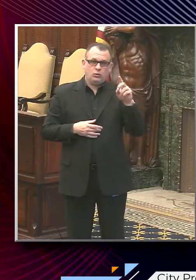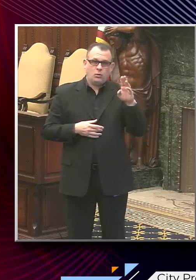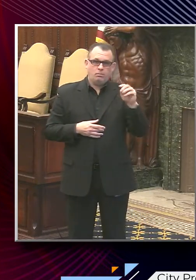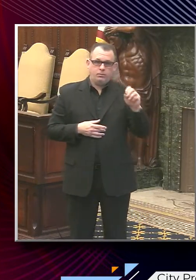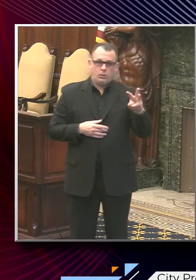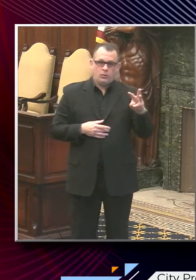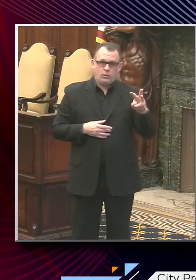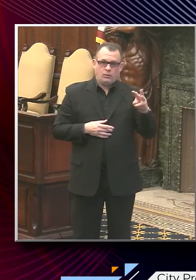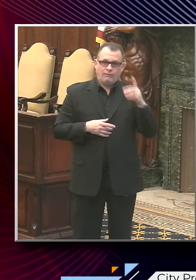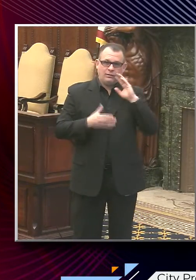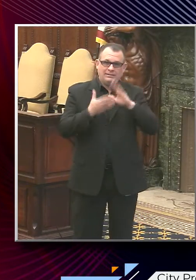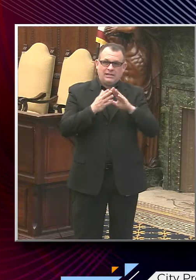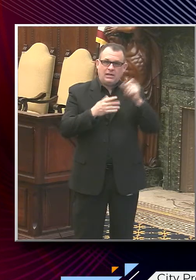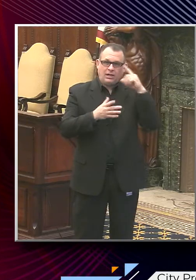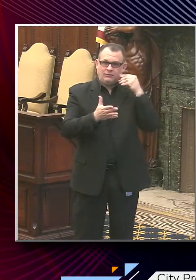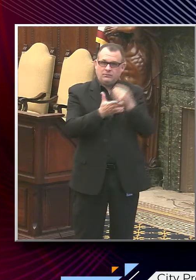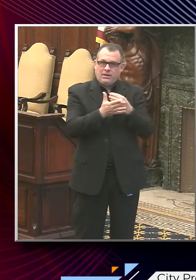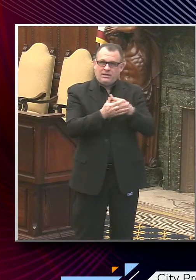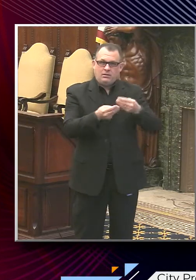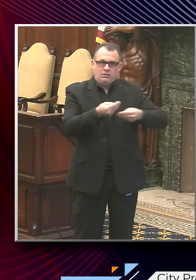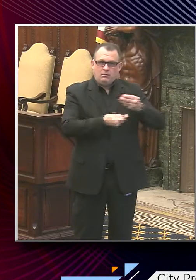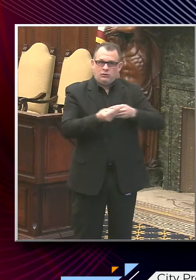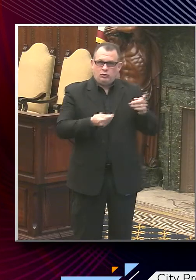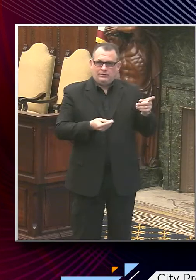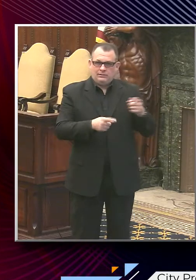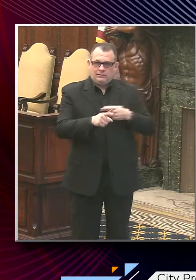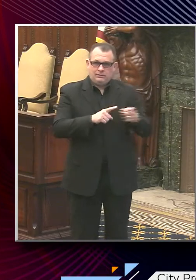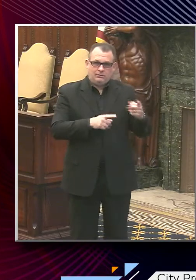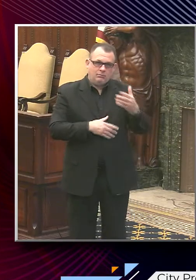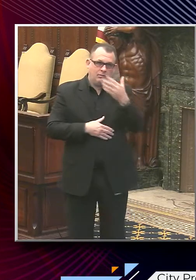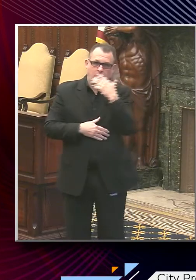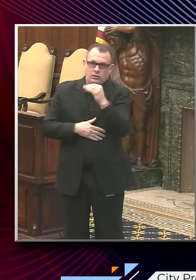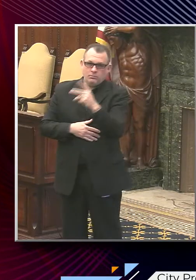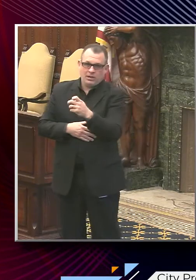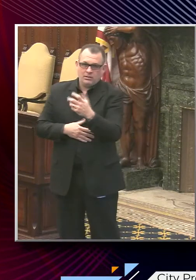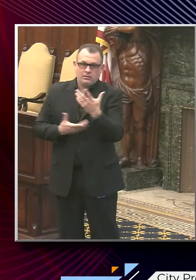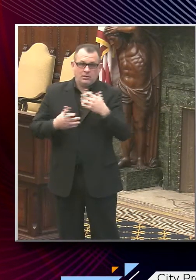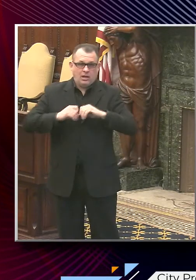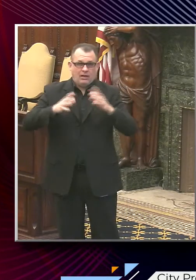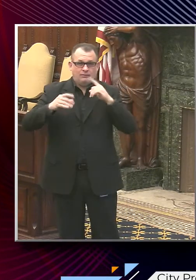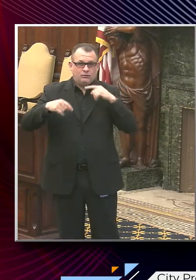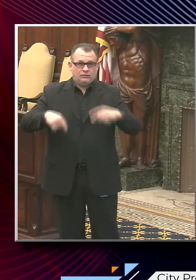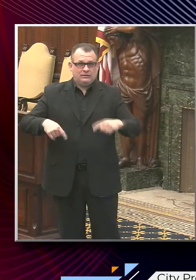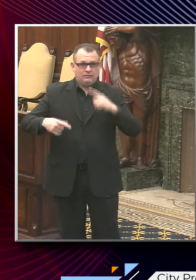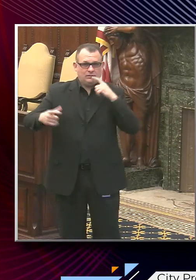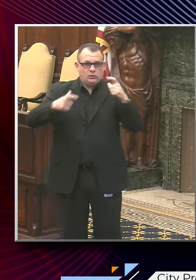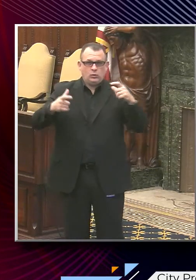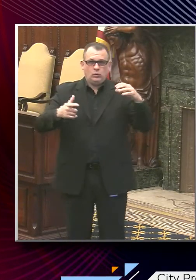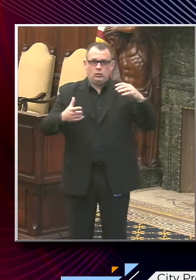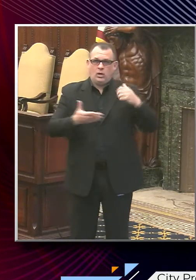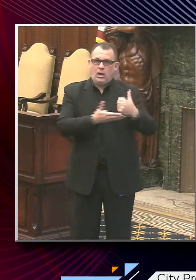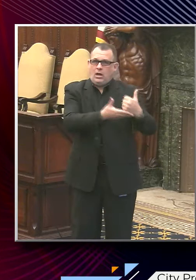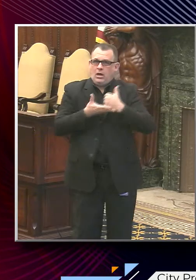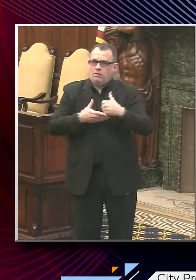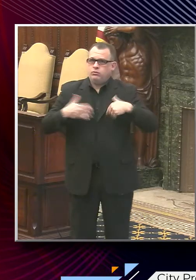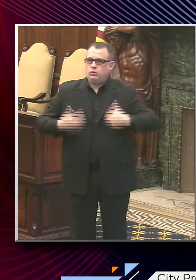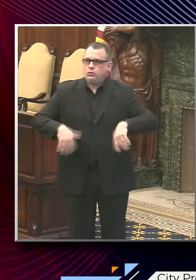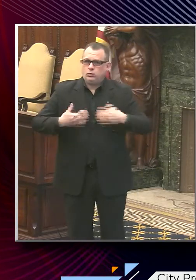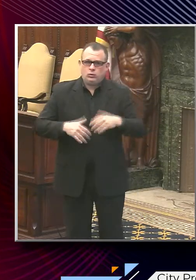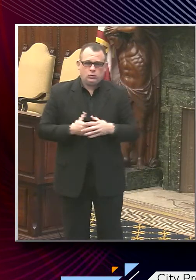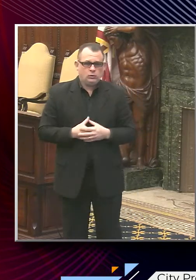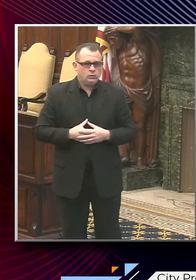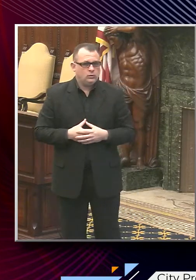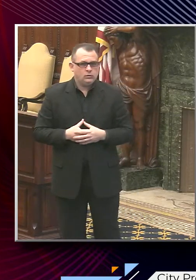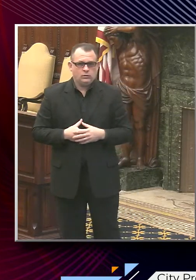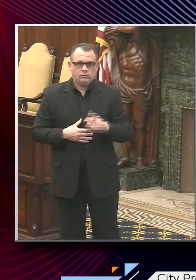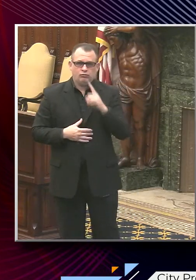budget. Thanks, Mike. Obviously, this is a huge benefit to us, and we are really